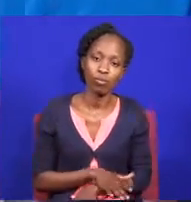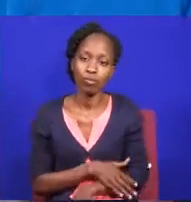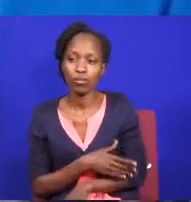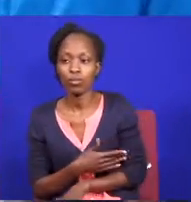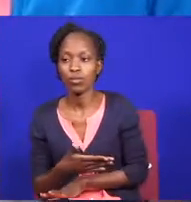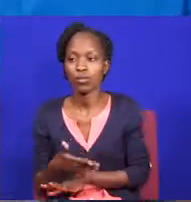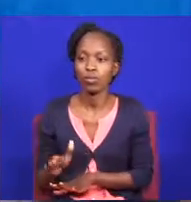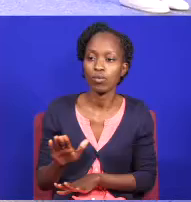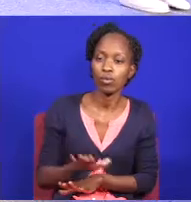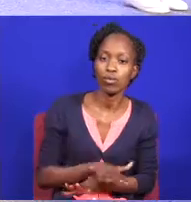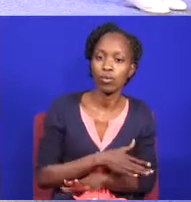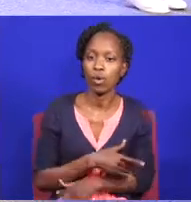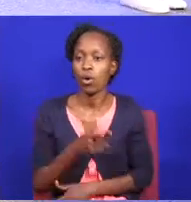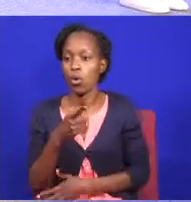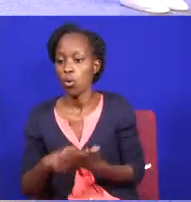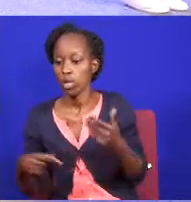What can't you do?